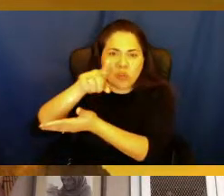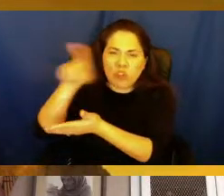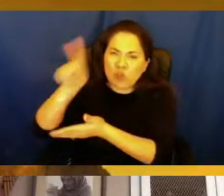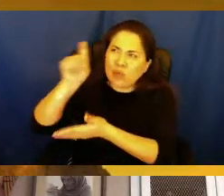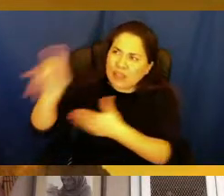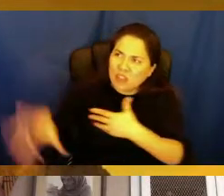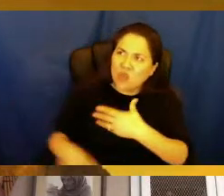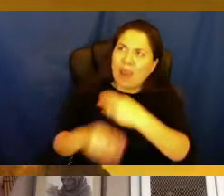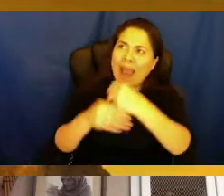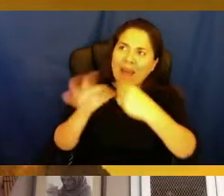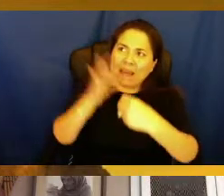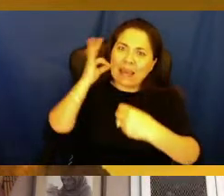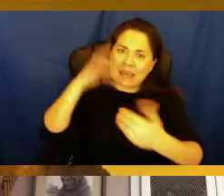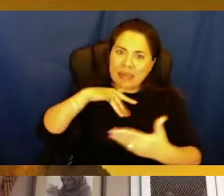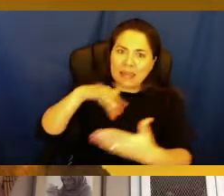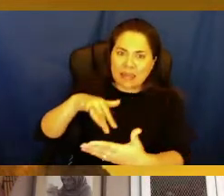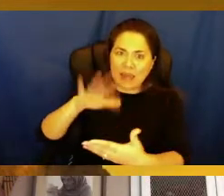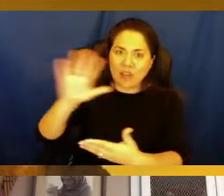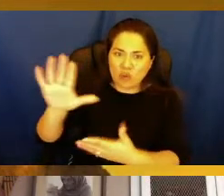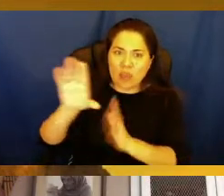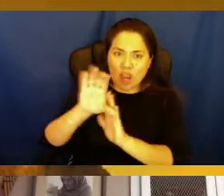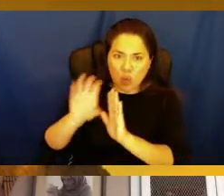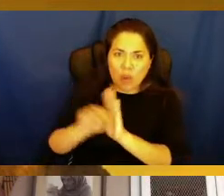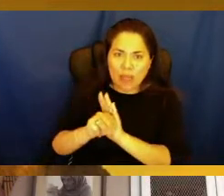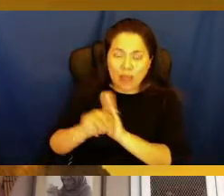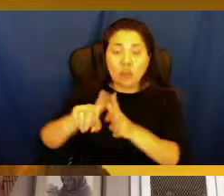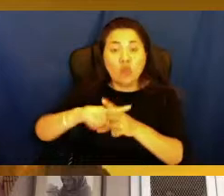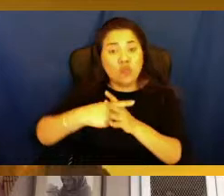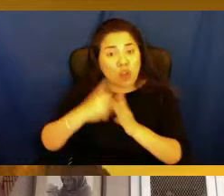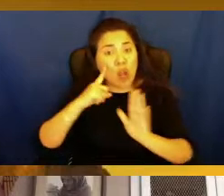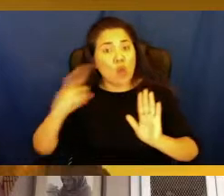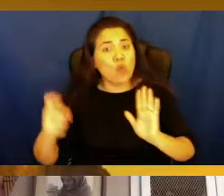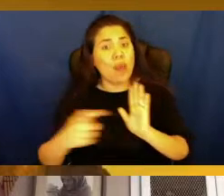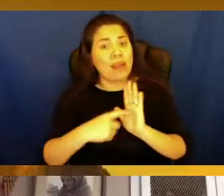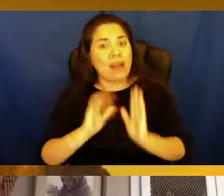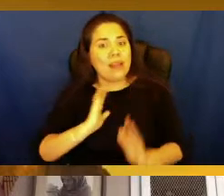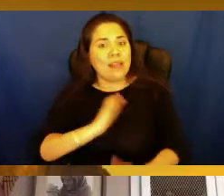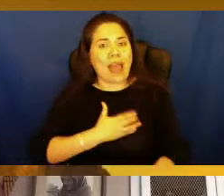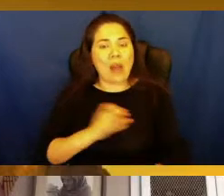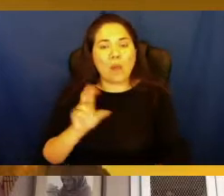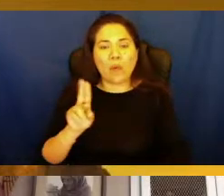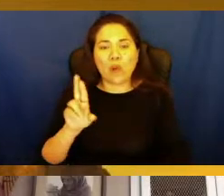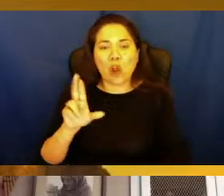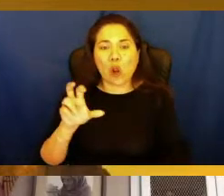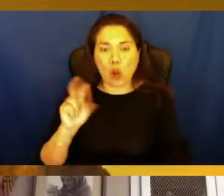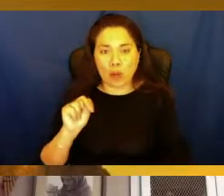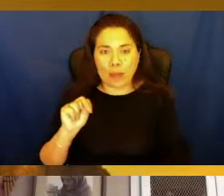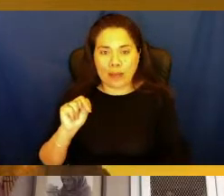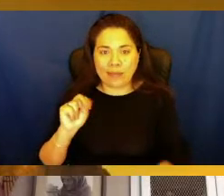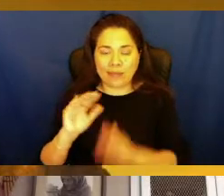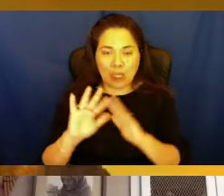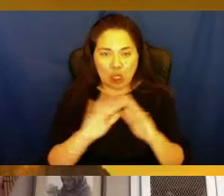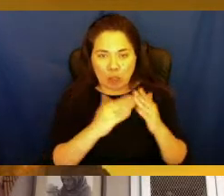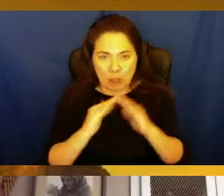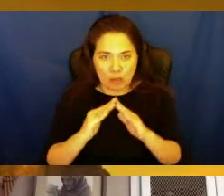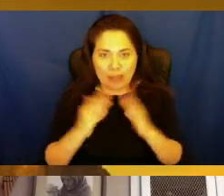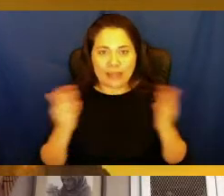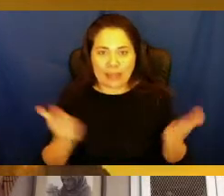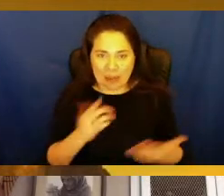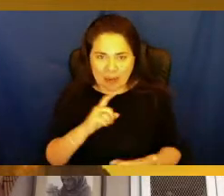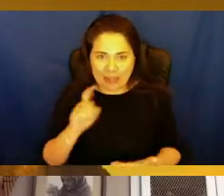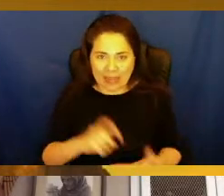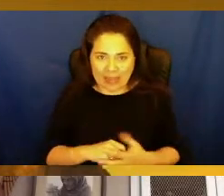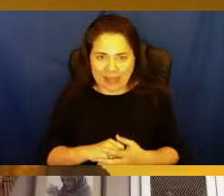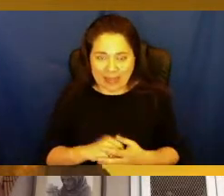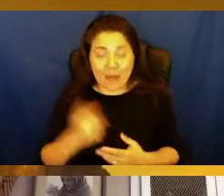to change that and start recognizing the urban Native communities in Texas. Gregory, would you